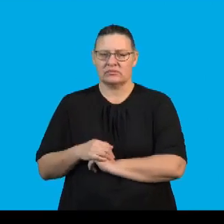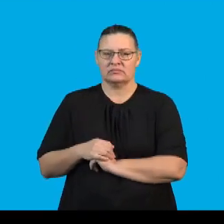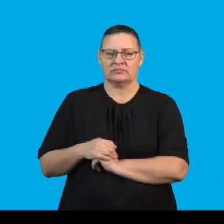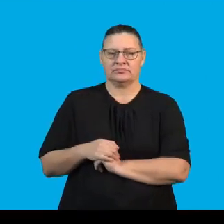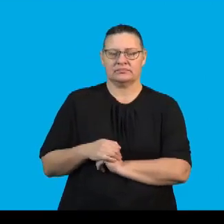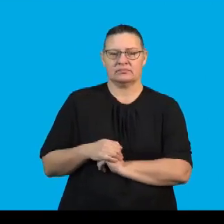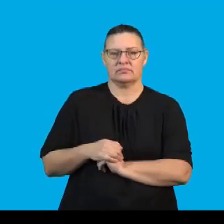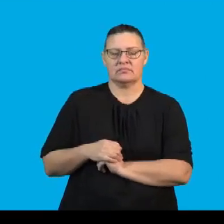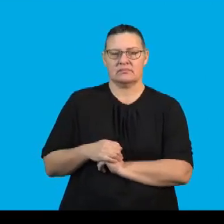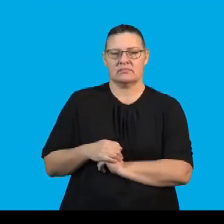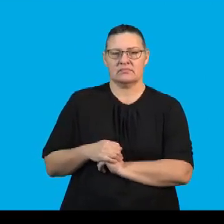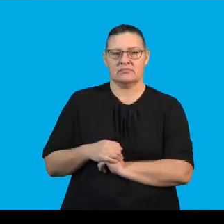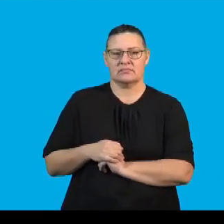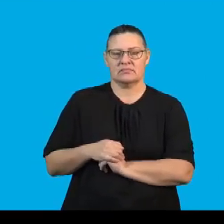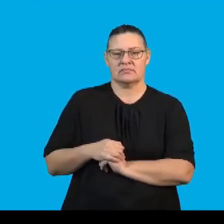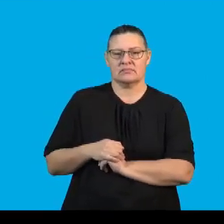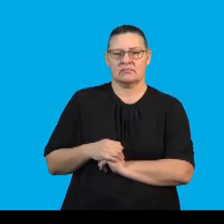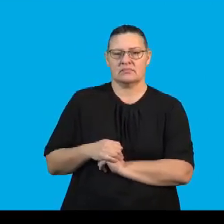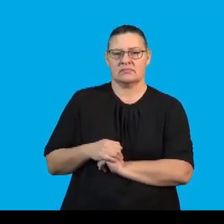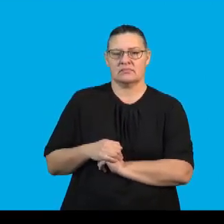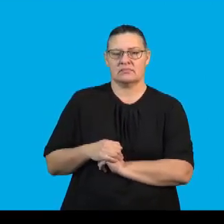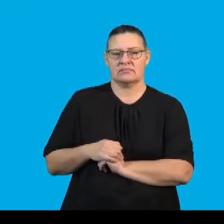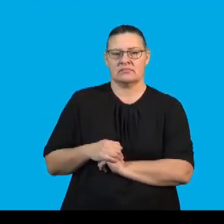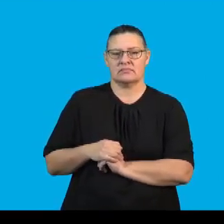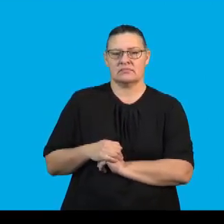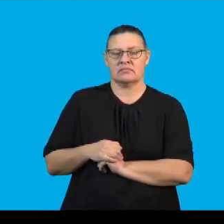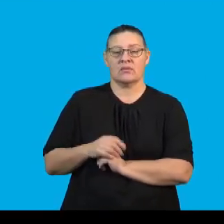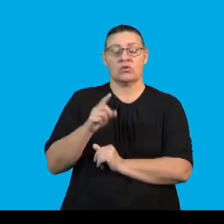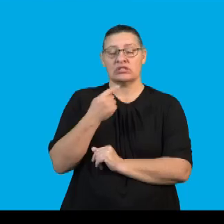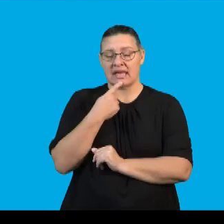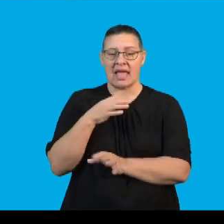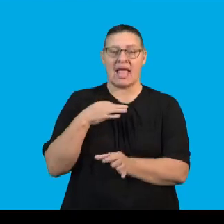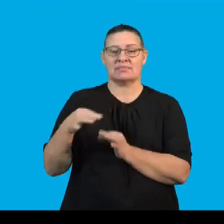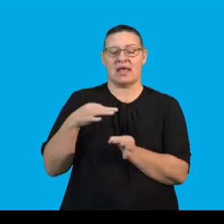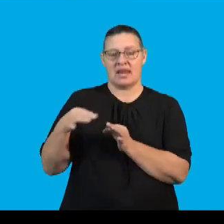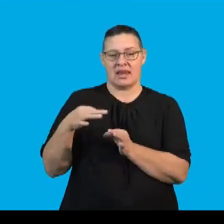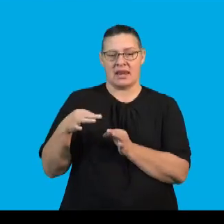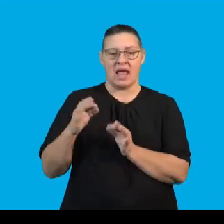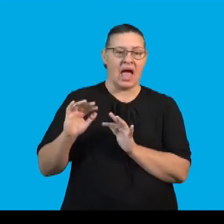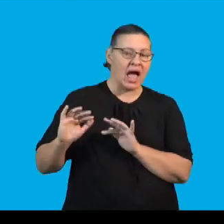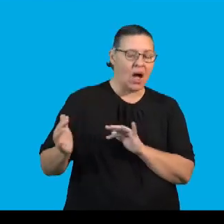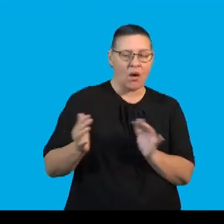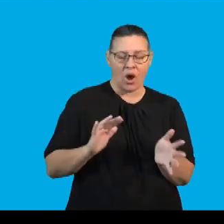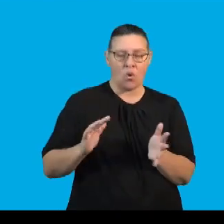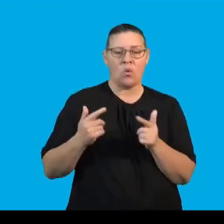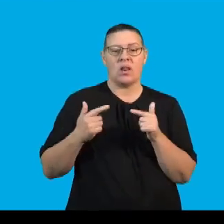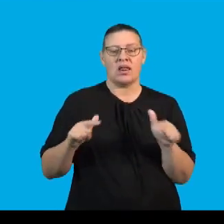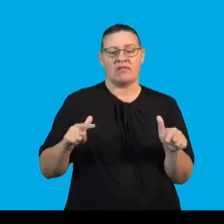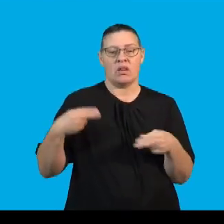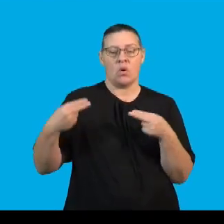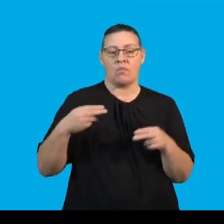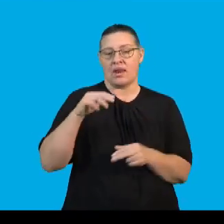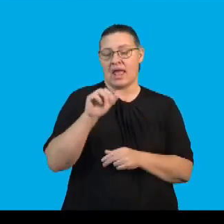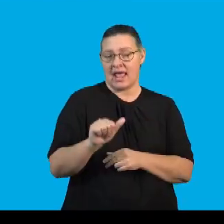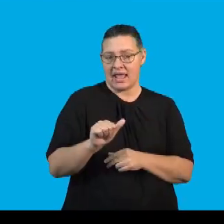day 5. So you're checking your hormone. The question says explain how the